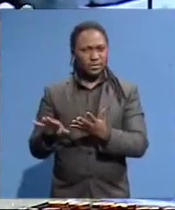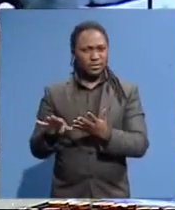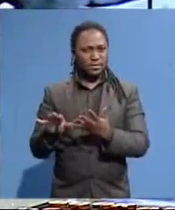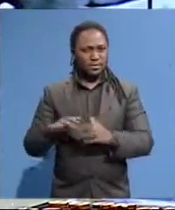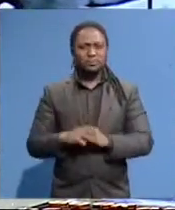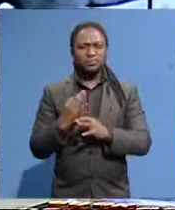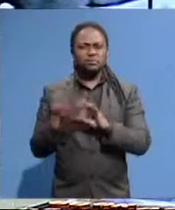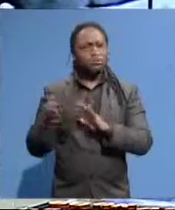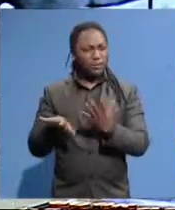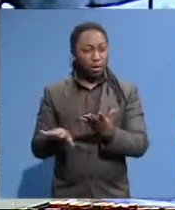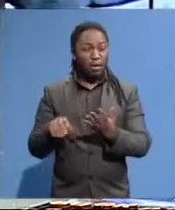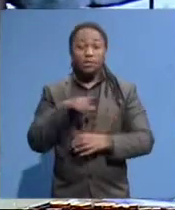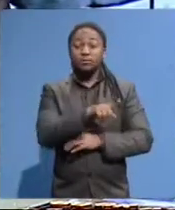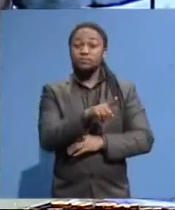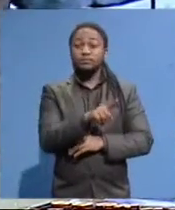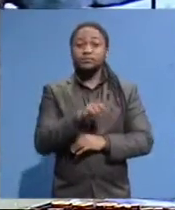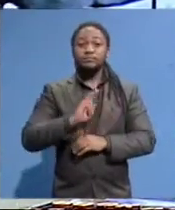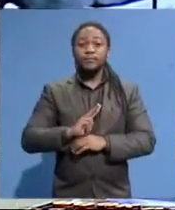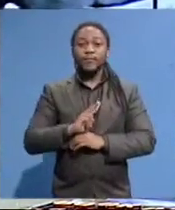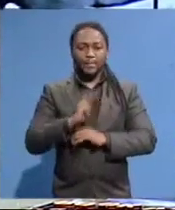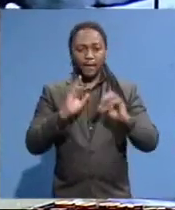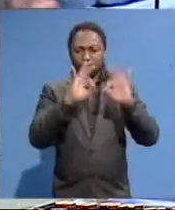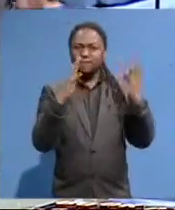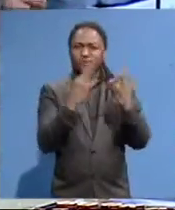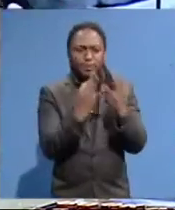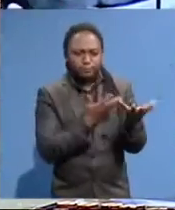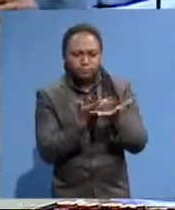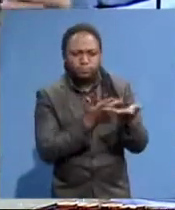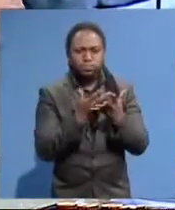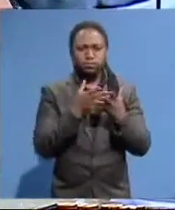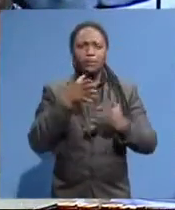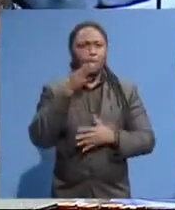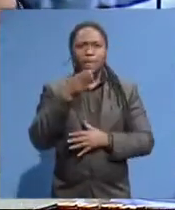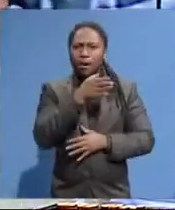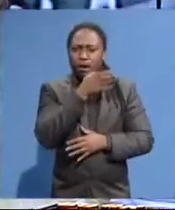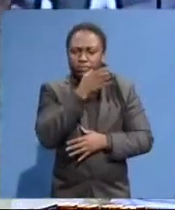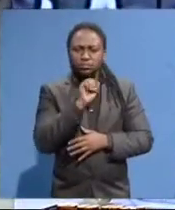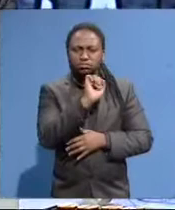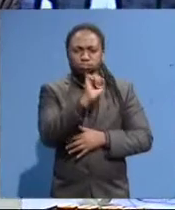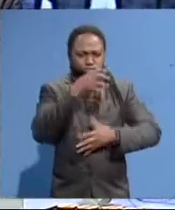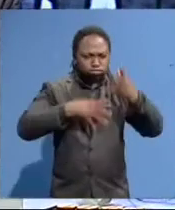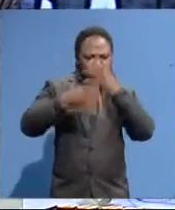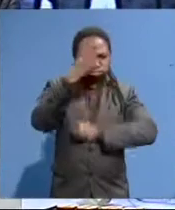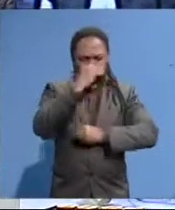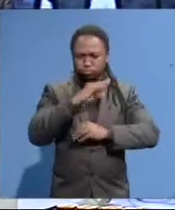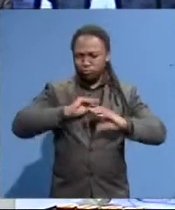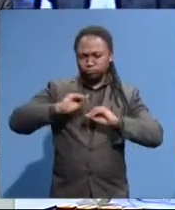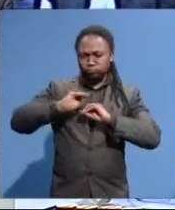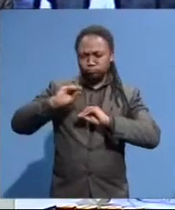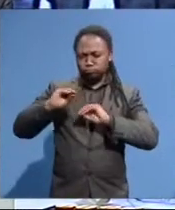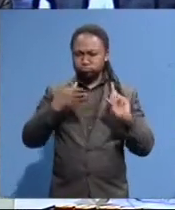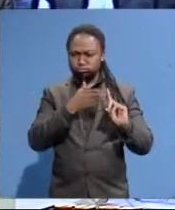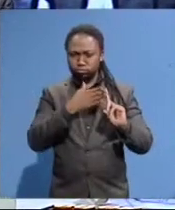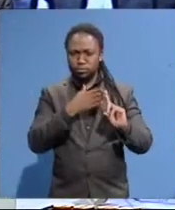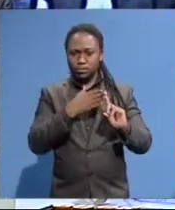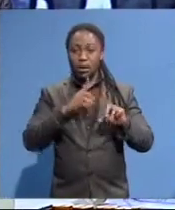he engaged with elders in the family, how he engaged with the cousin that then took him on and then educated him. Nelson Mandela, when he was